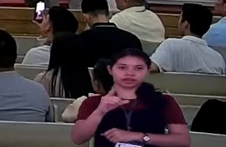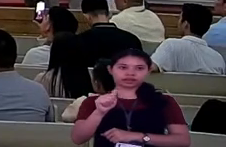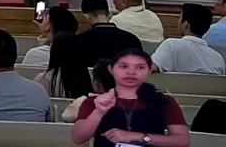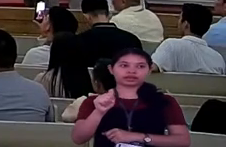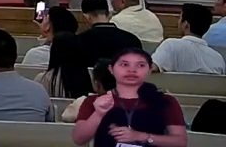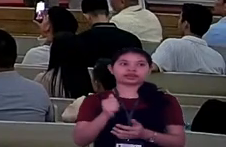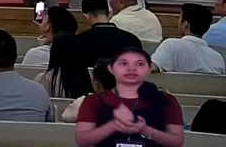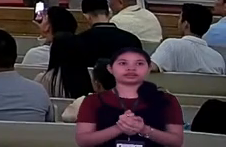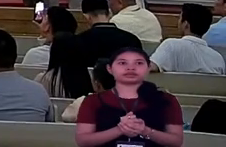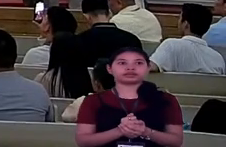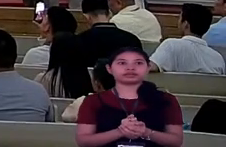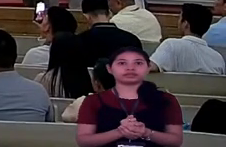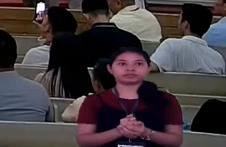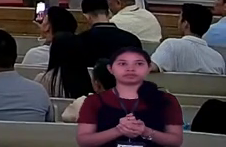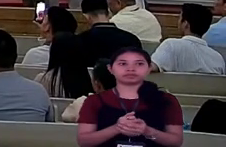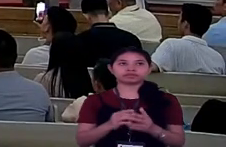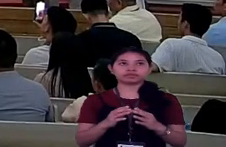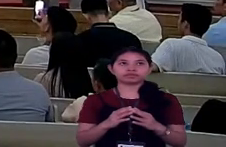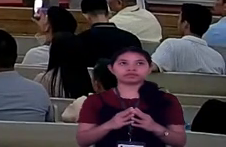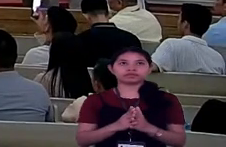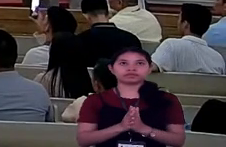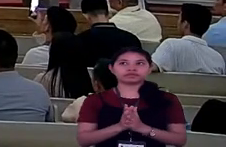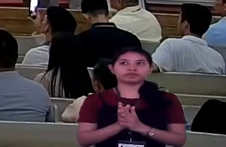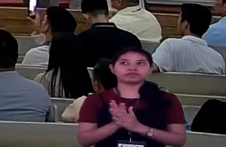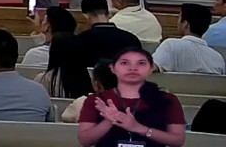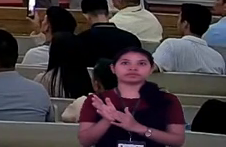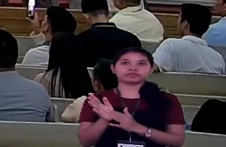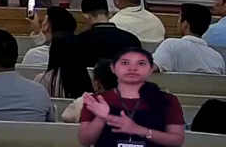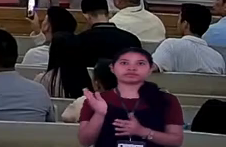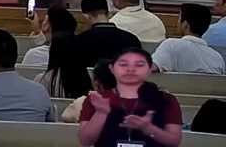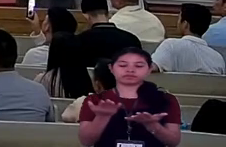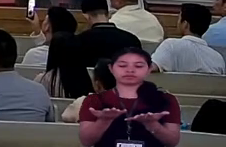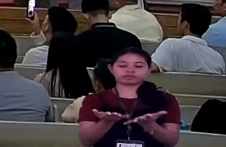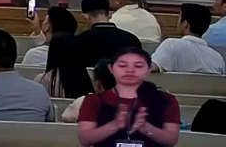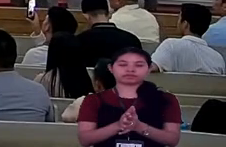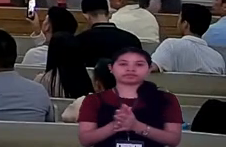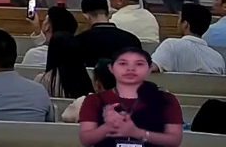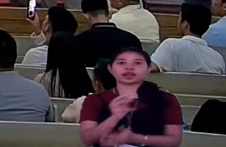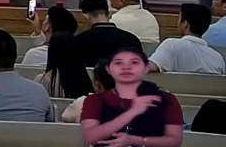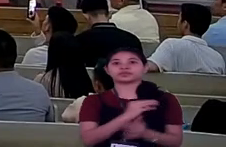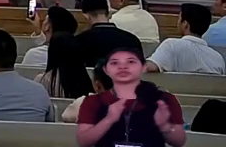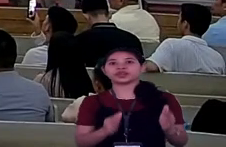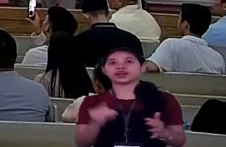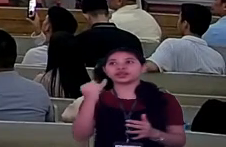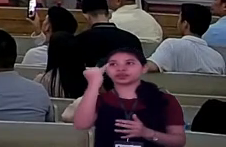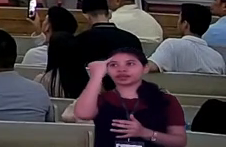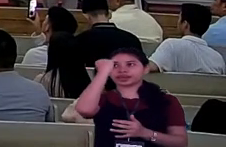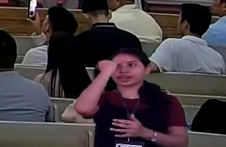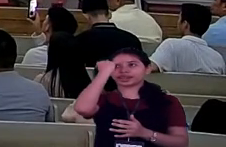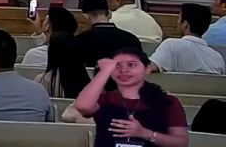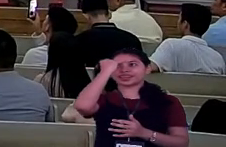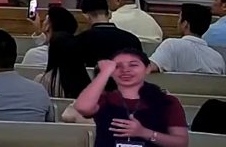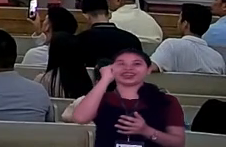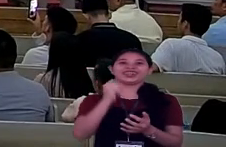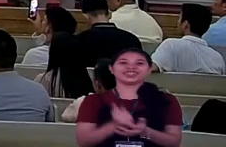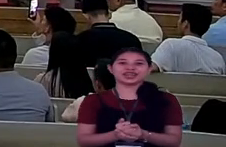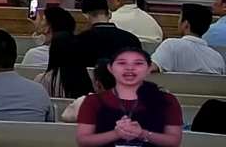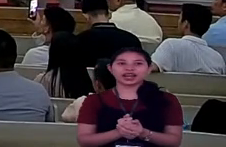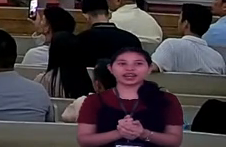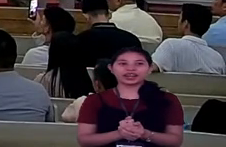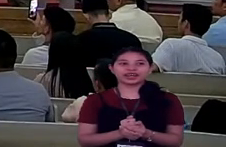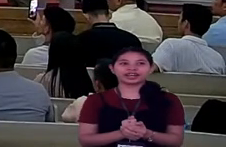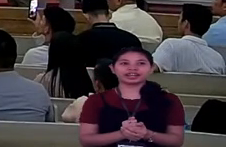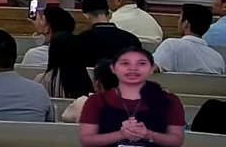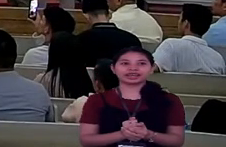The Great Commission will soon come to pass. I'm Brother Jonas Paz, your missionary to India. Kung ang pamilya Paz nga, hindi pinalampas.